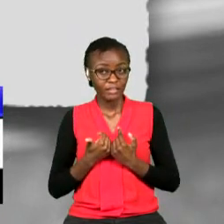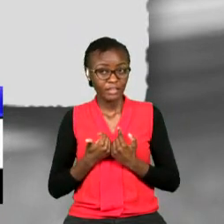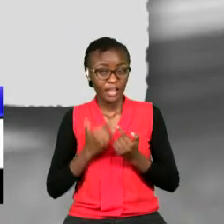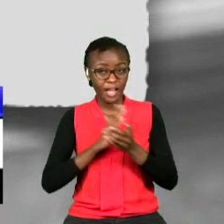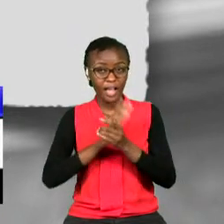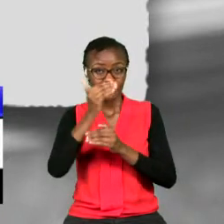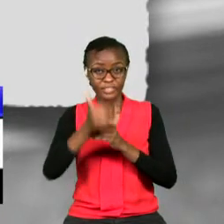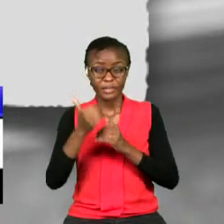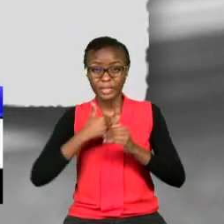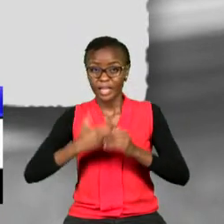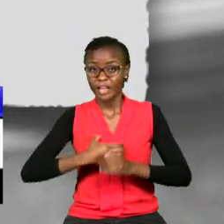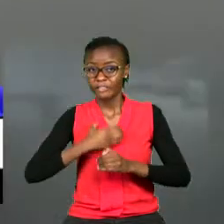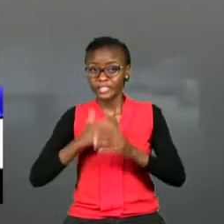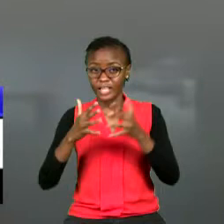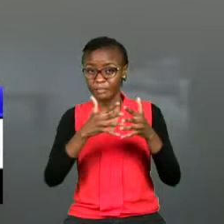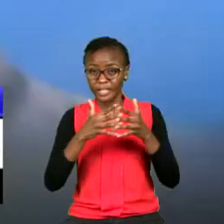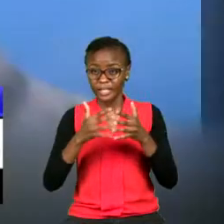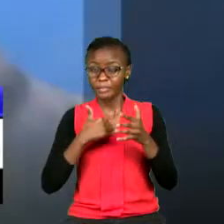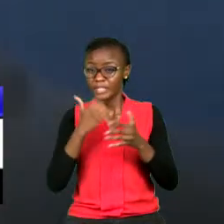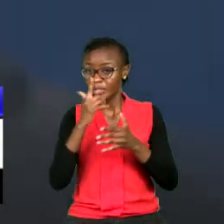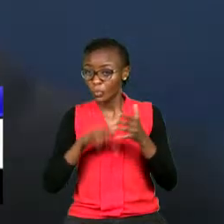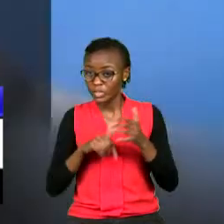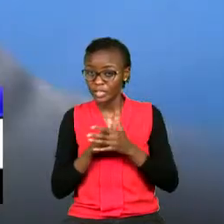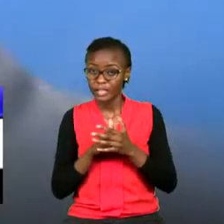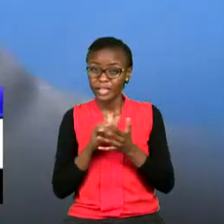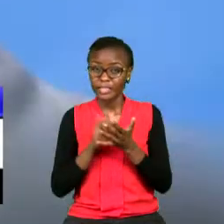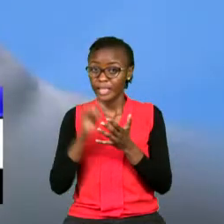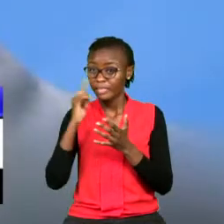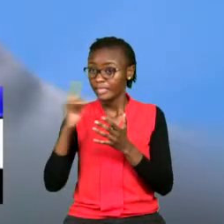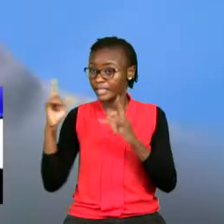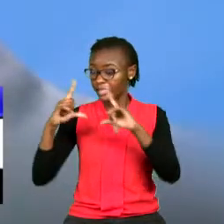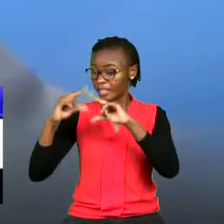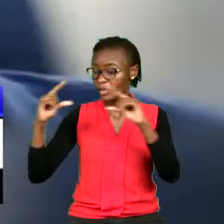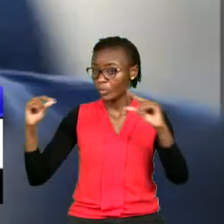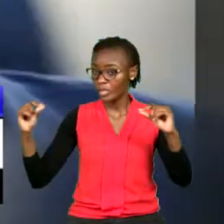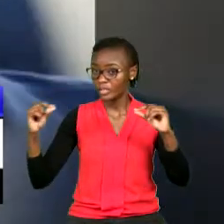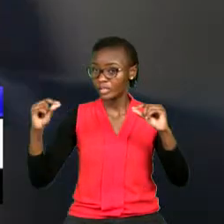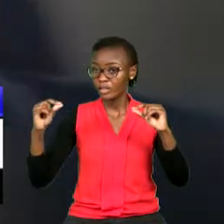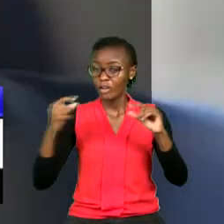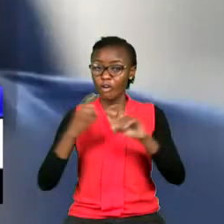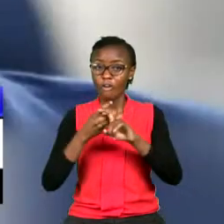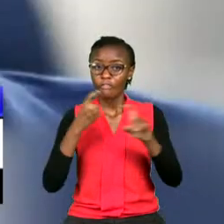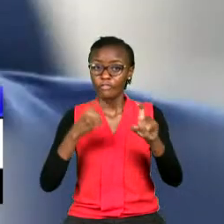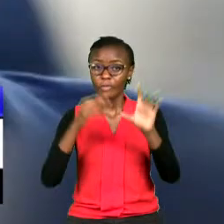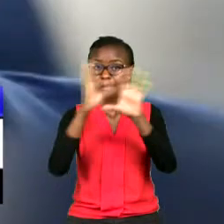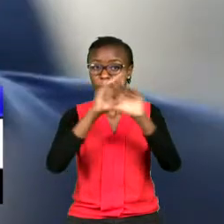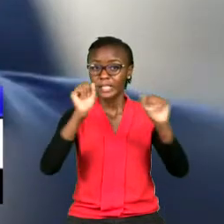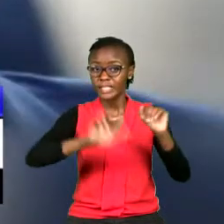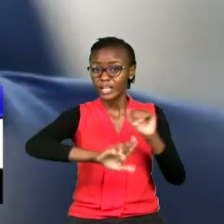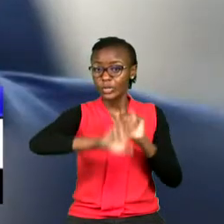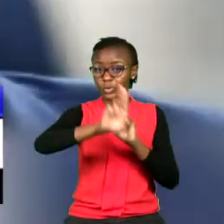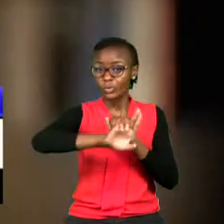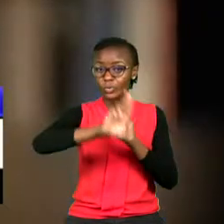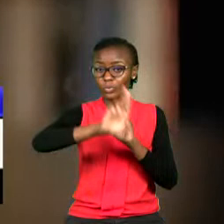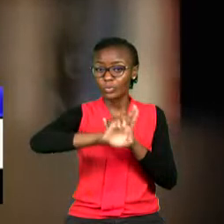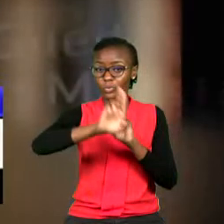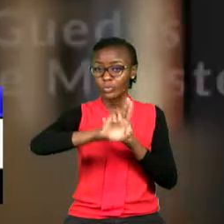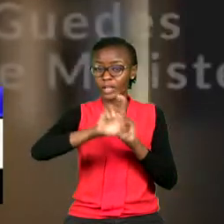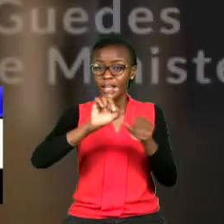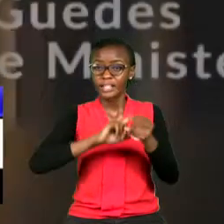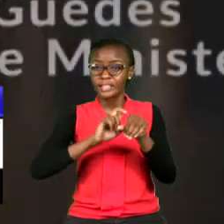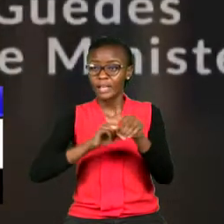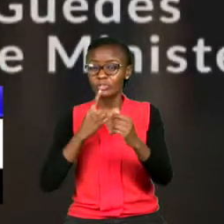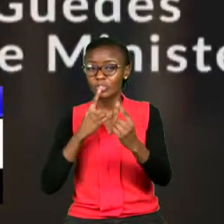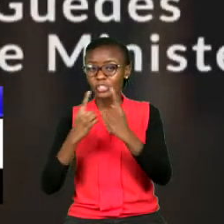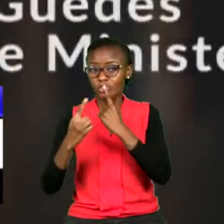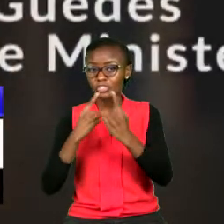to America, let me say this. These are the words of Kenya's head of state, President Uhuru Kenyatta, while responding